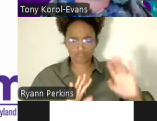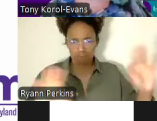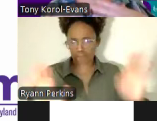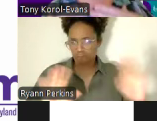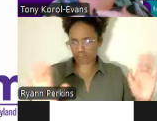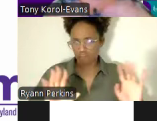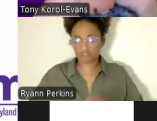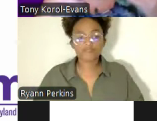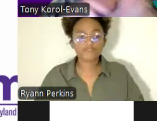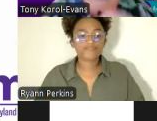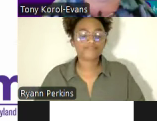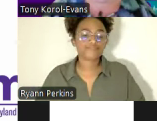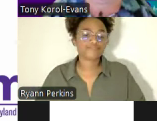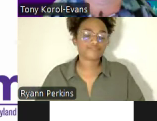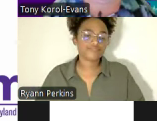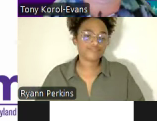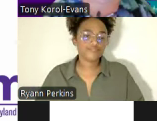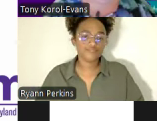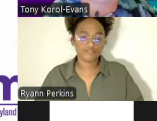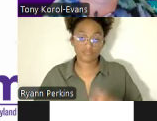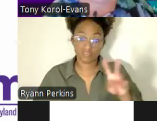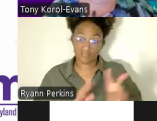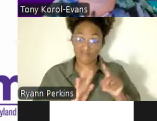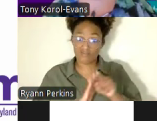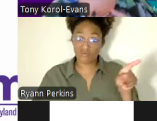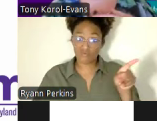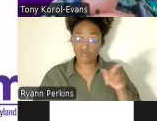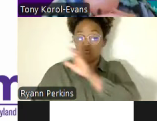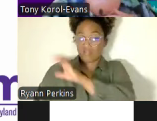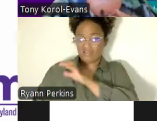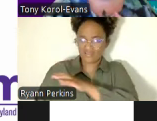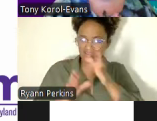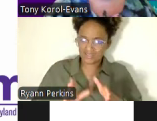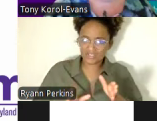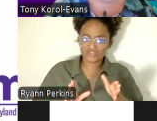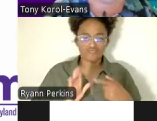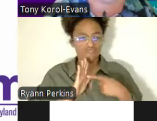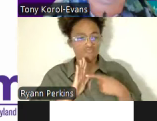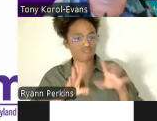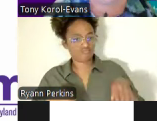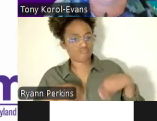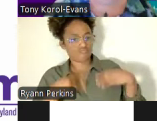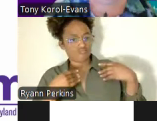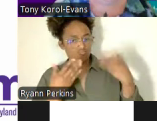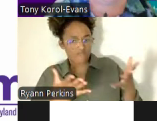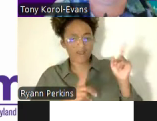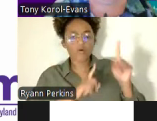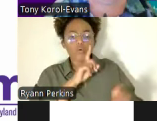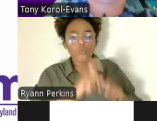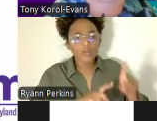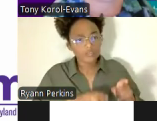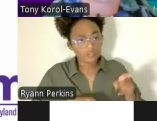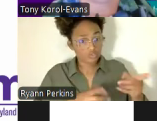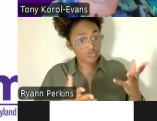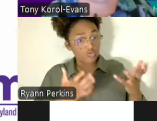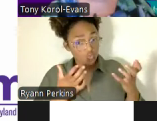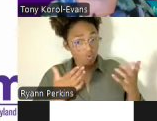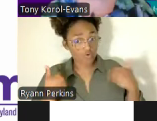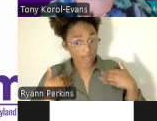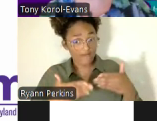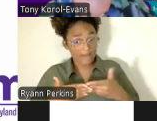thought about, do you want to have the baby and be a mom? Do you want to, have the baby and place